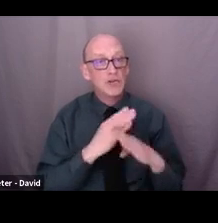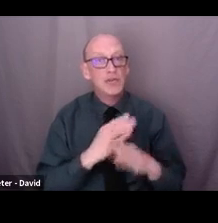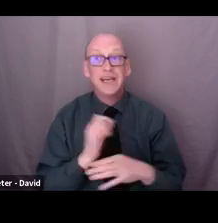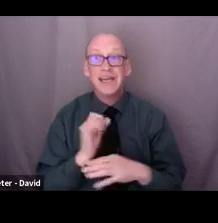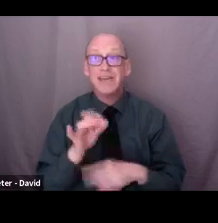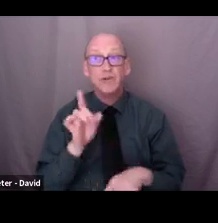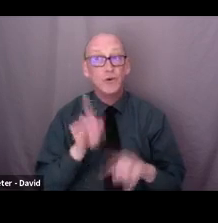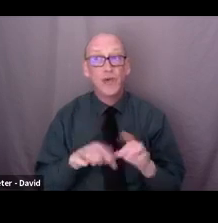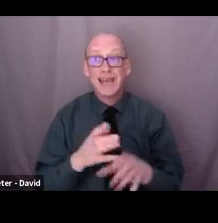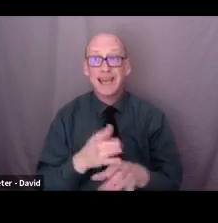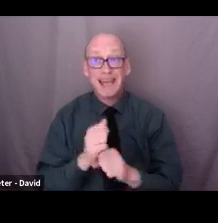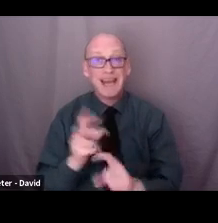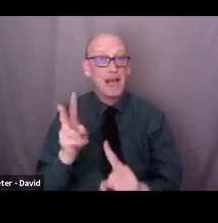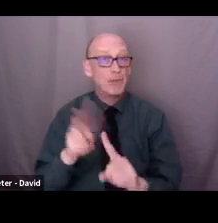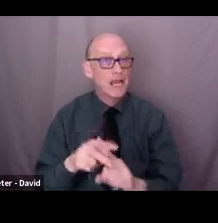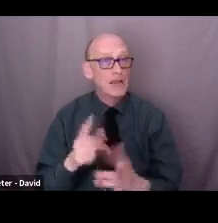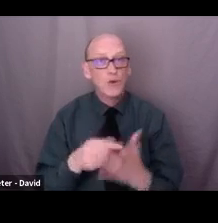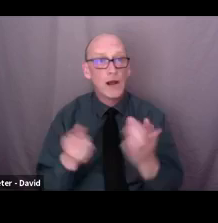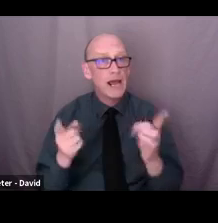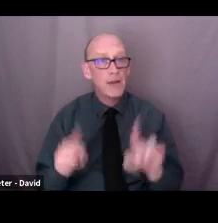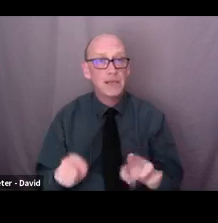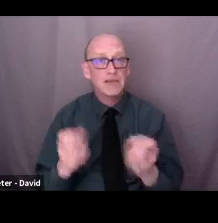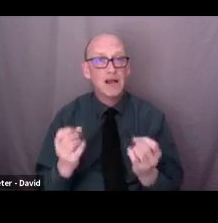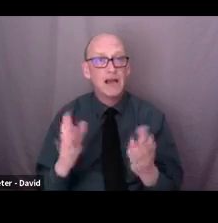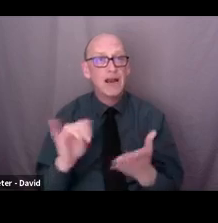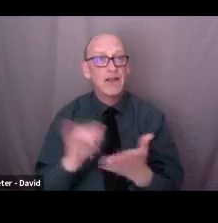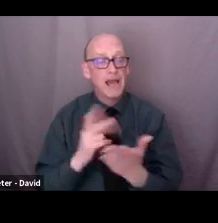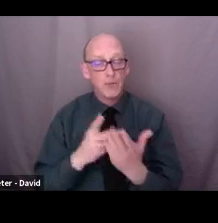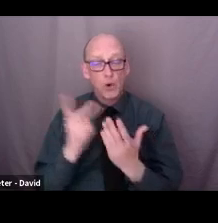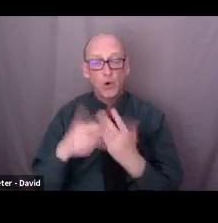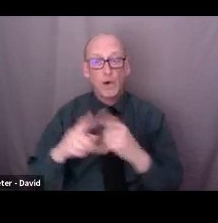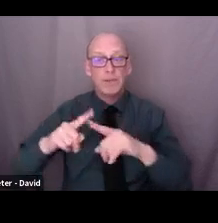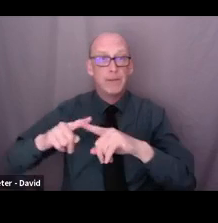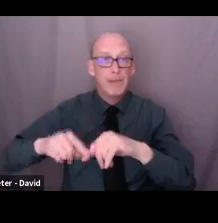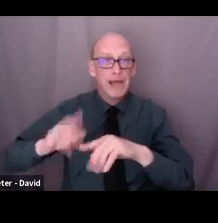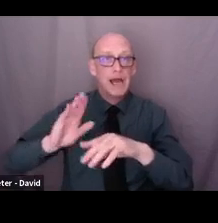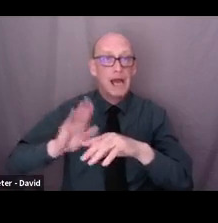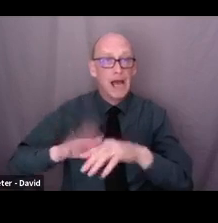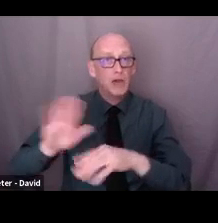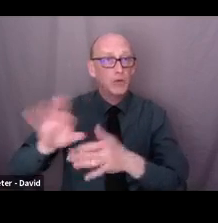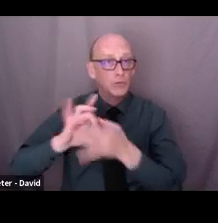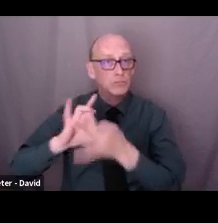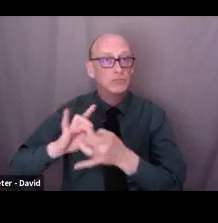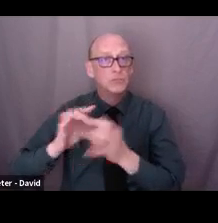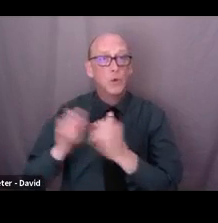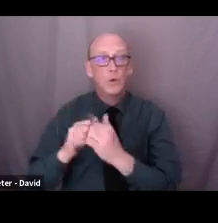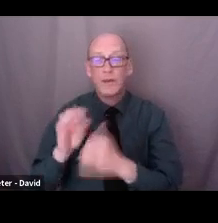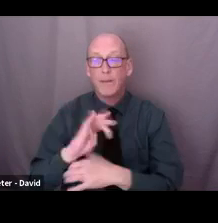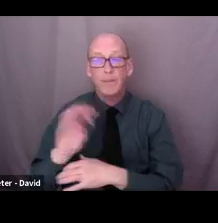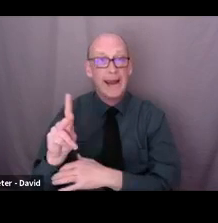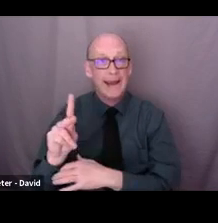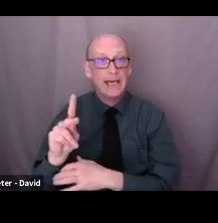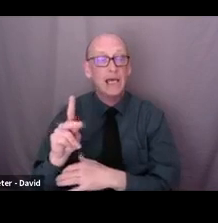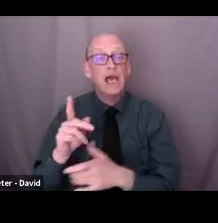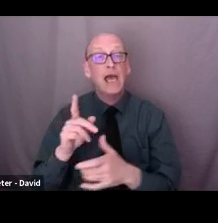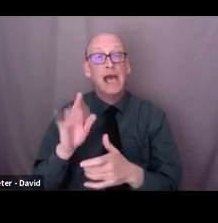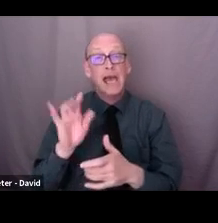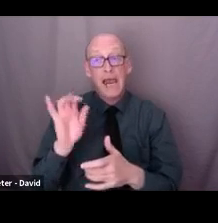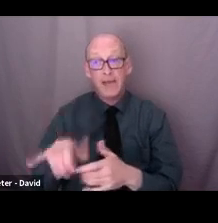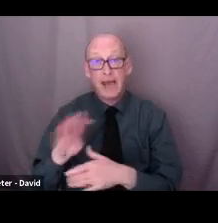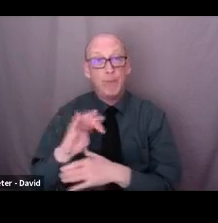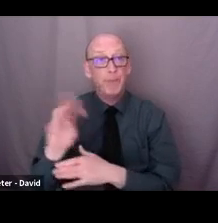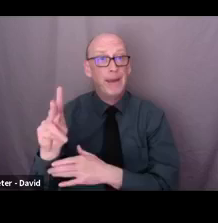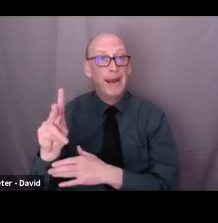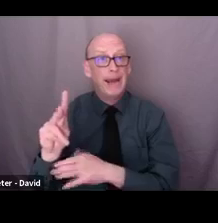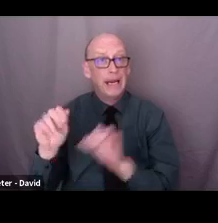get an application in? So much of that program depended on your relationship with a banker and that banker's